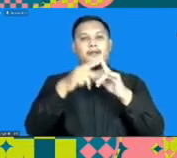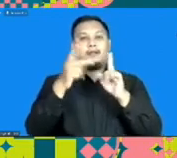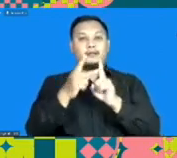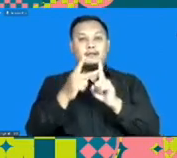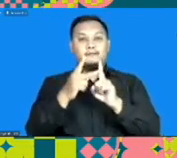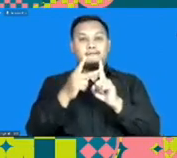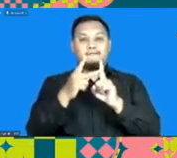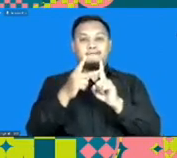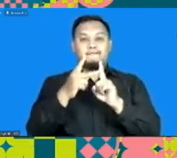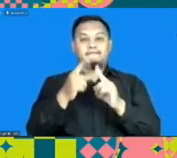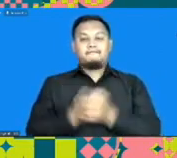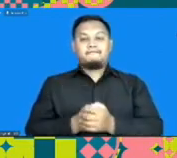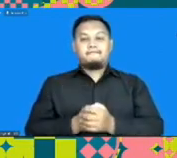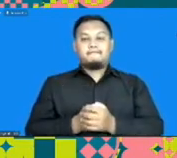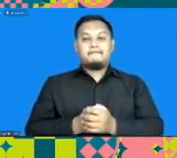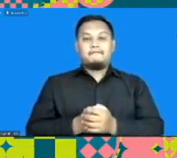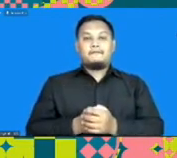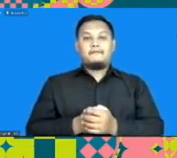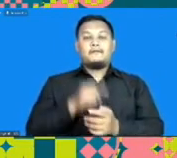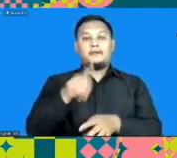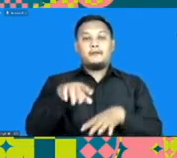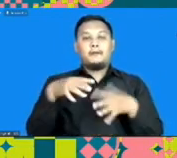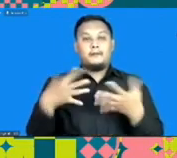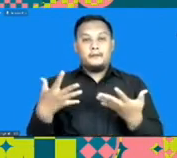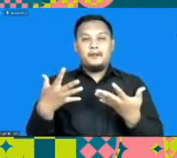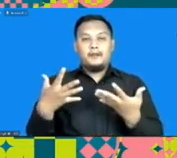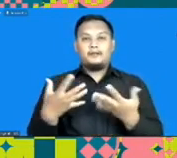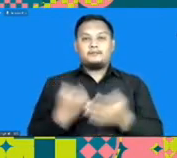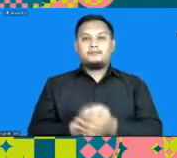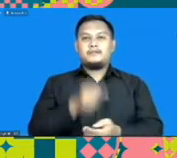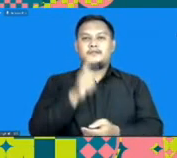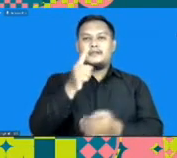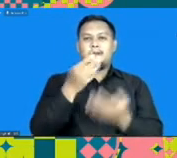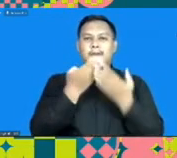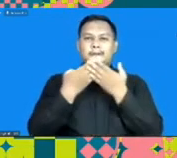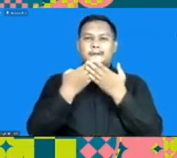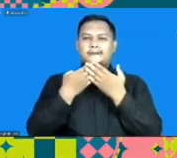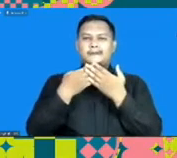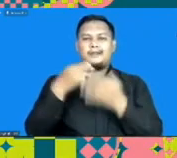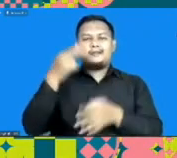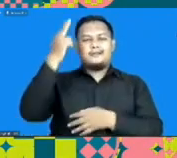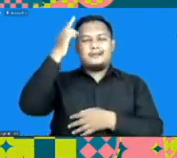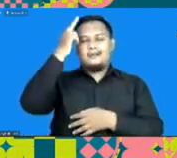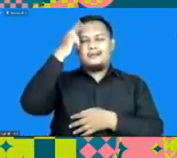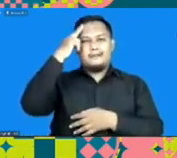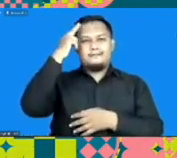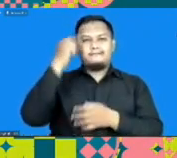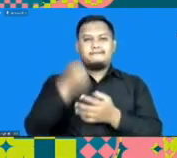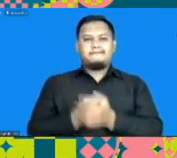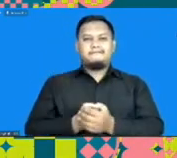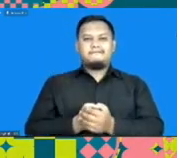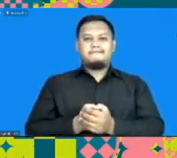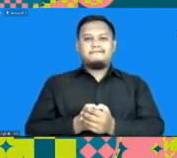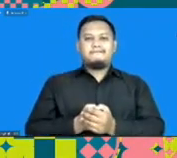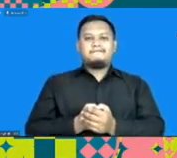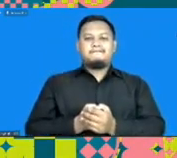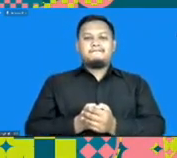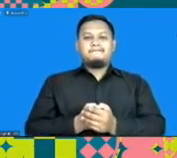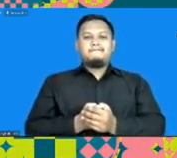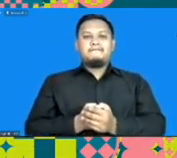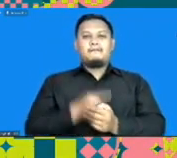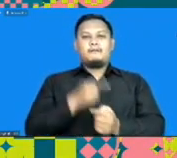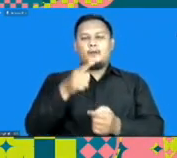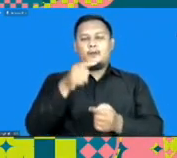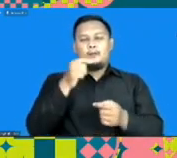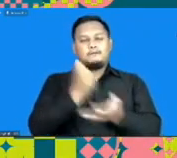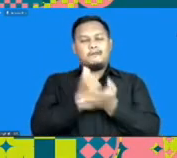actually an Arabic word, and it's very profound in Muslim community, yeah, amanah, because it's central. Amanah meaning that